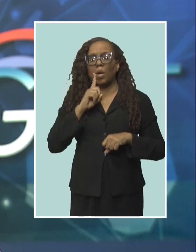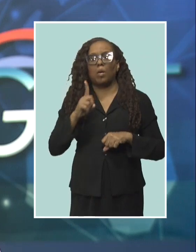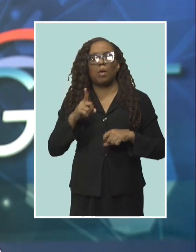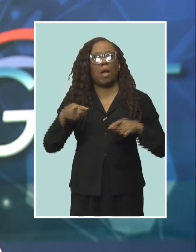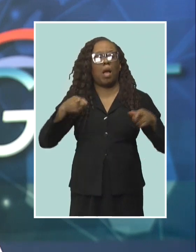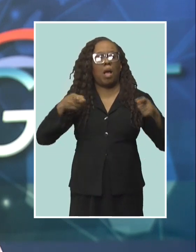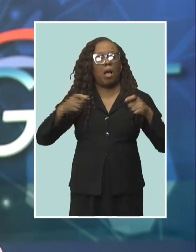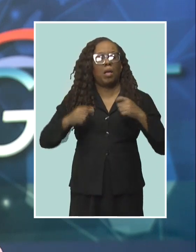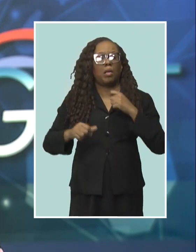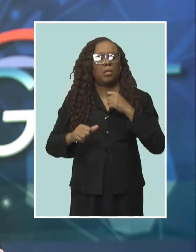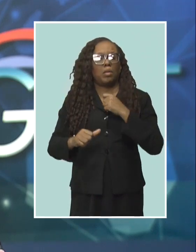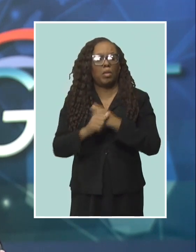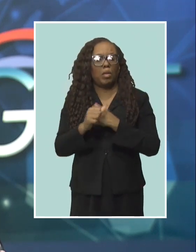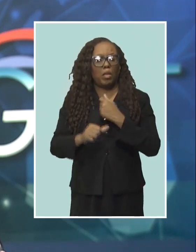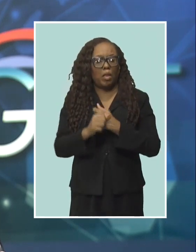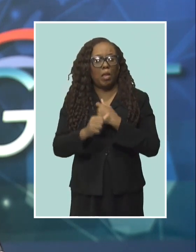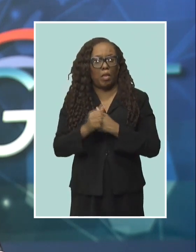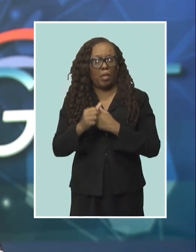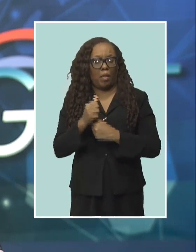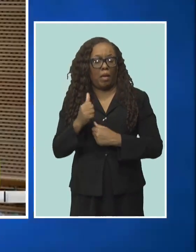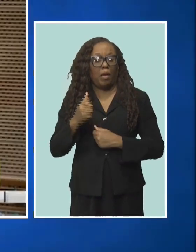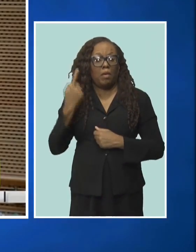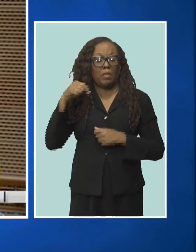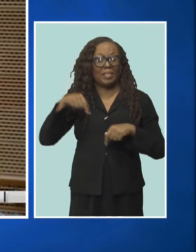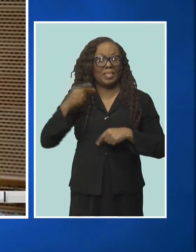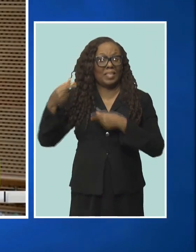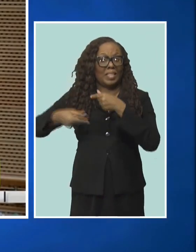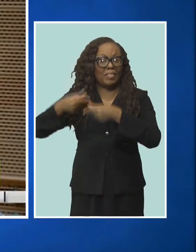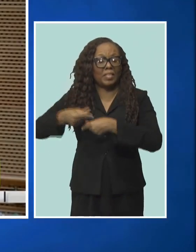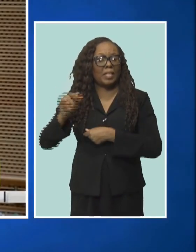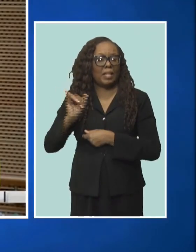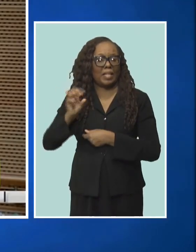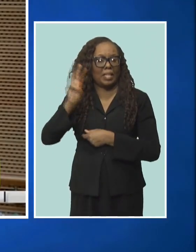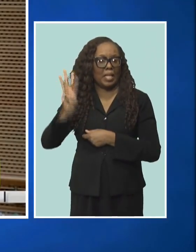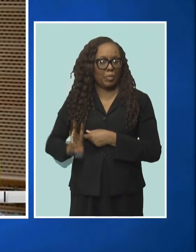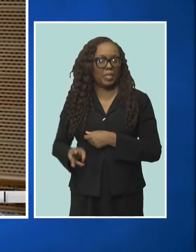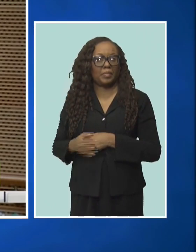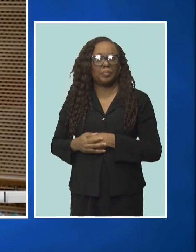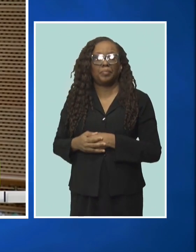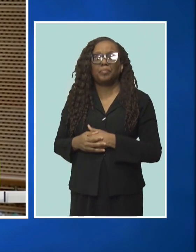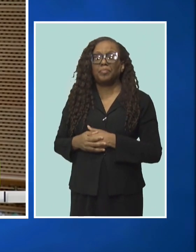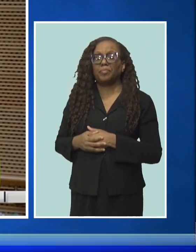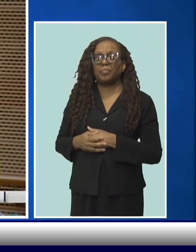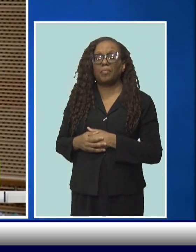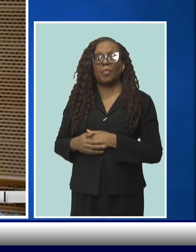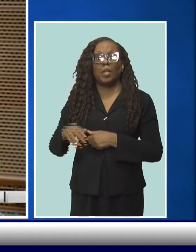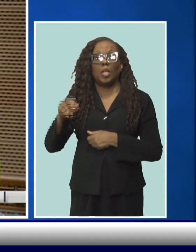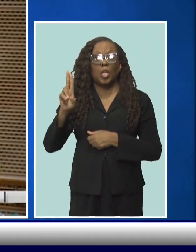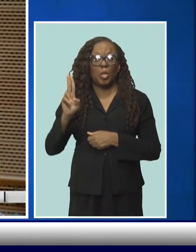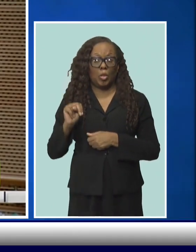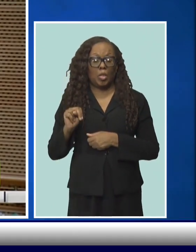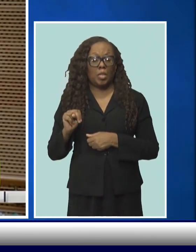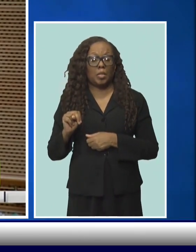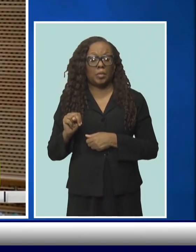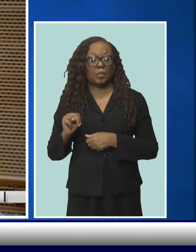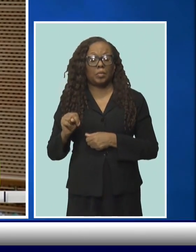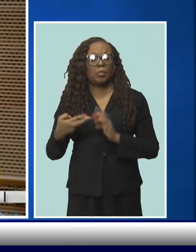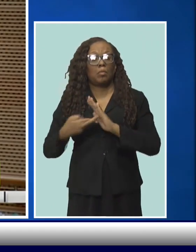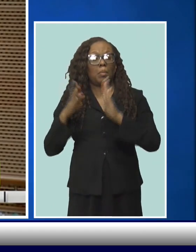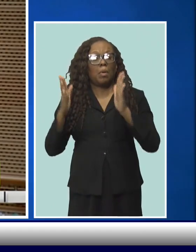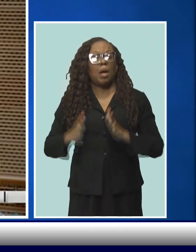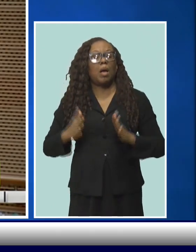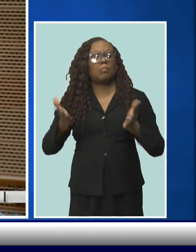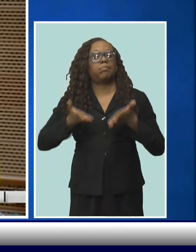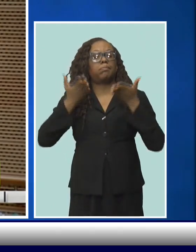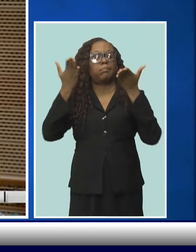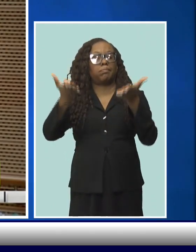existential threat of this generation. The Secretary General of the United Nations has already laid out, ably